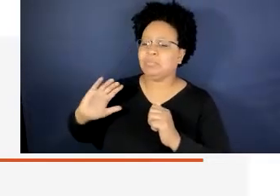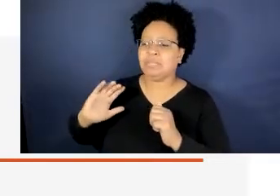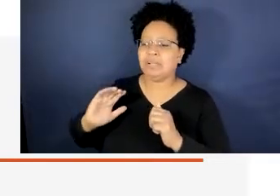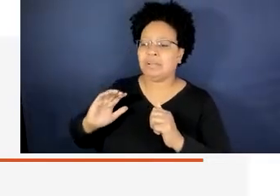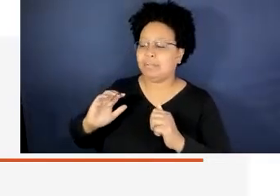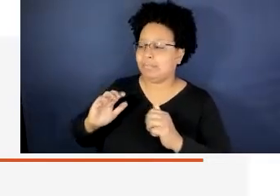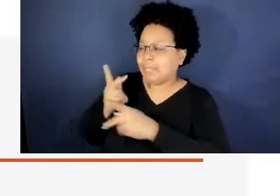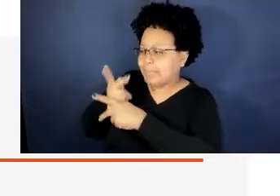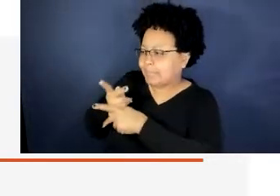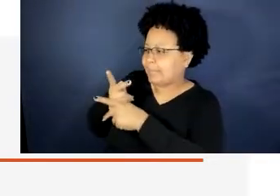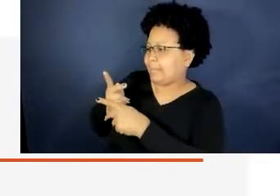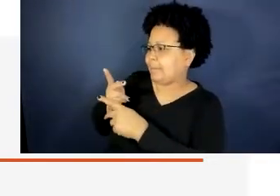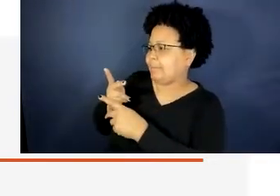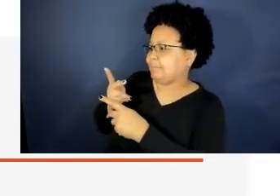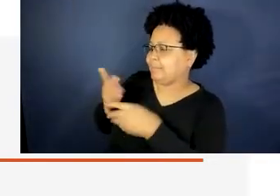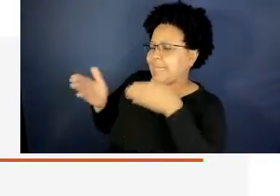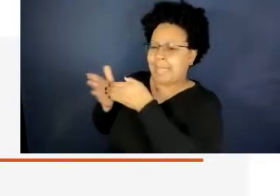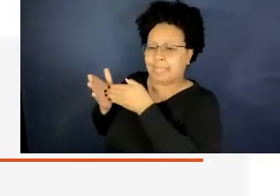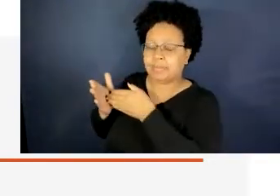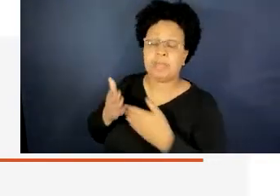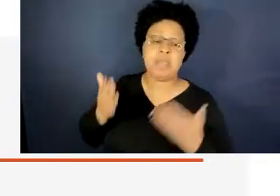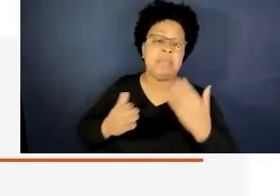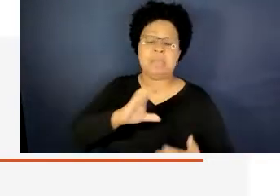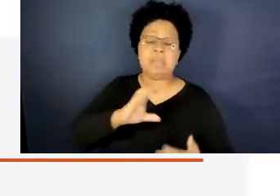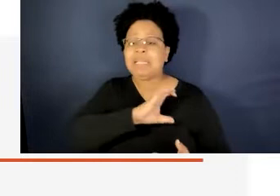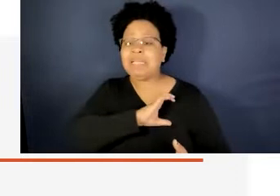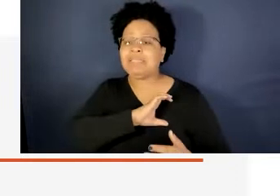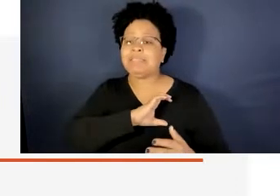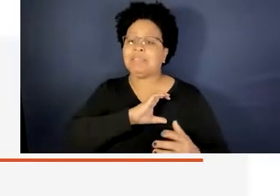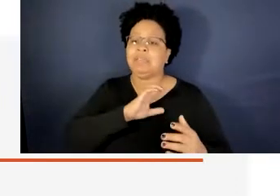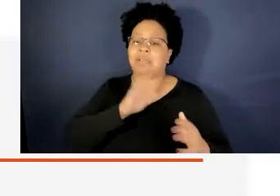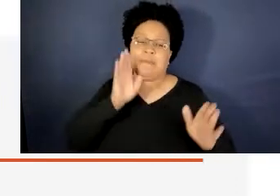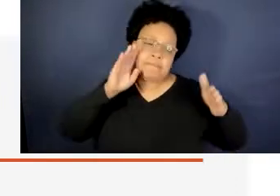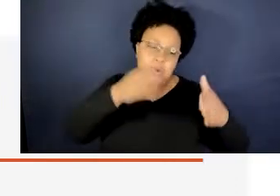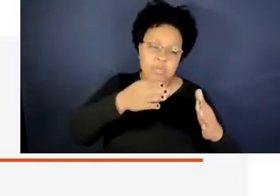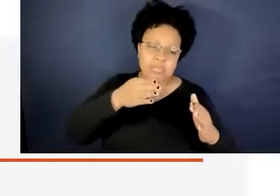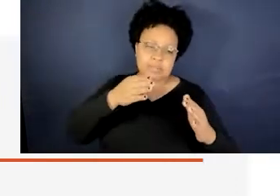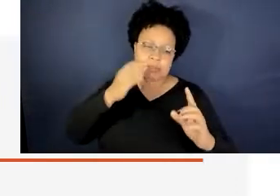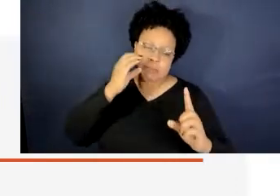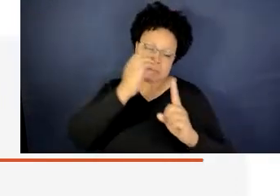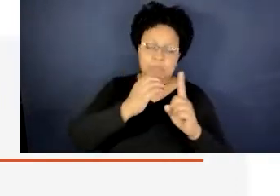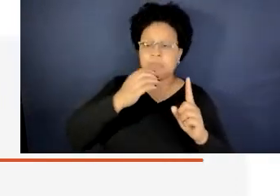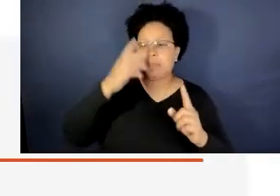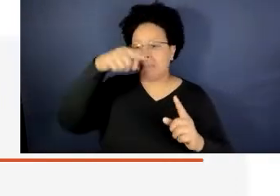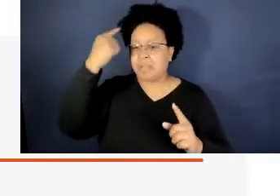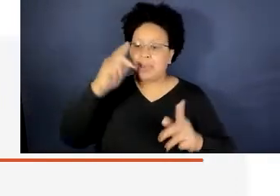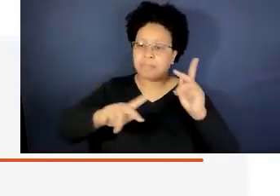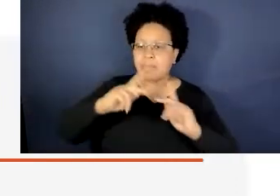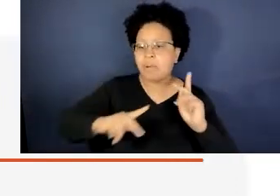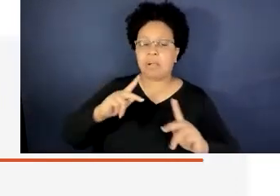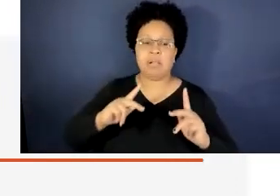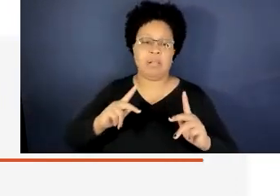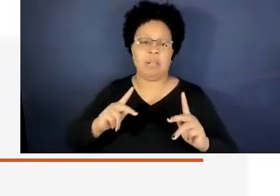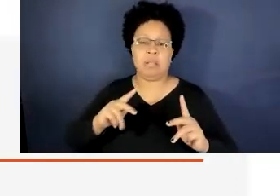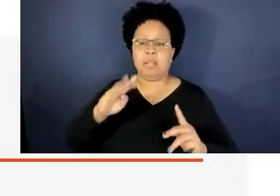police racial profile Black Americans and people of color. It does make you feel like